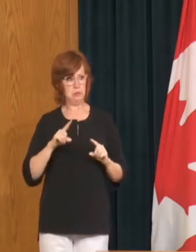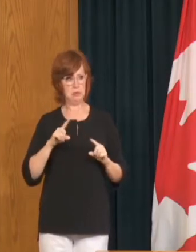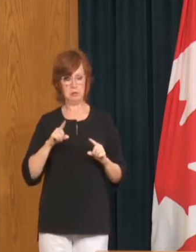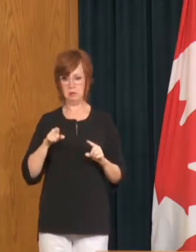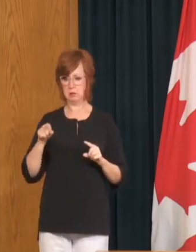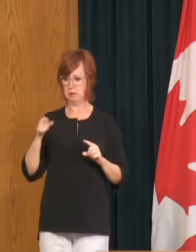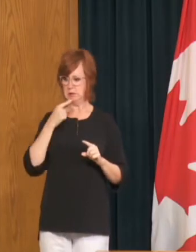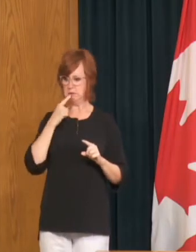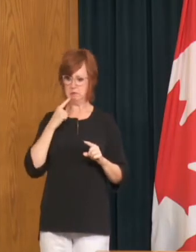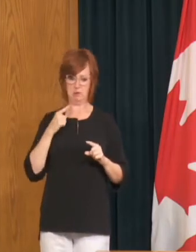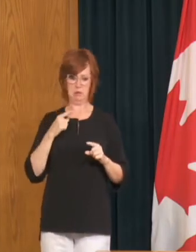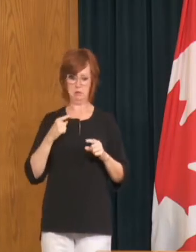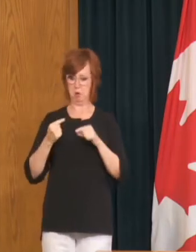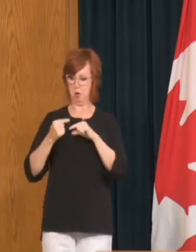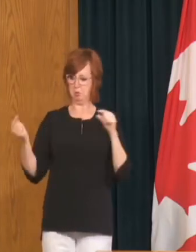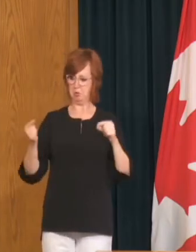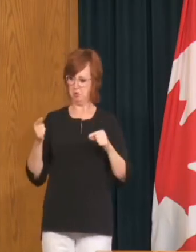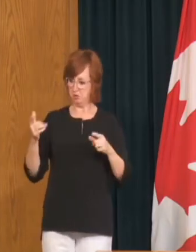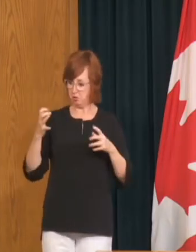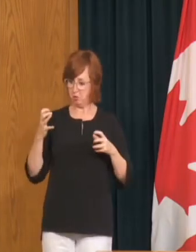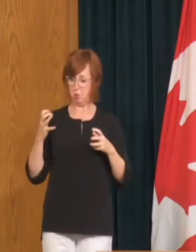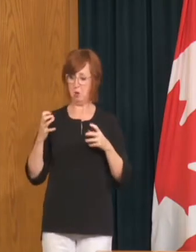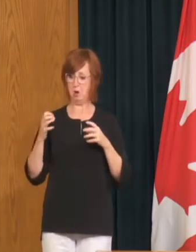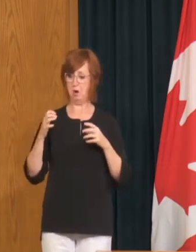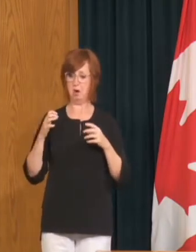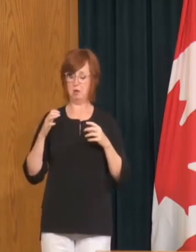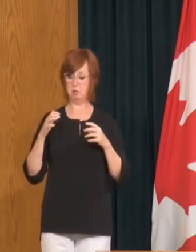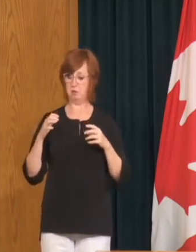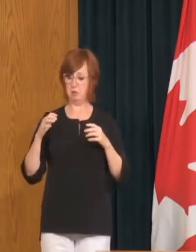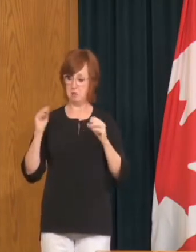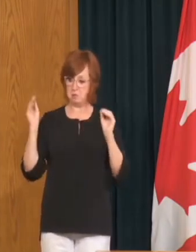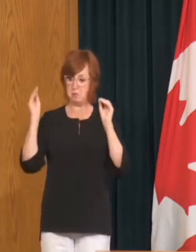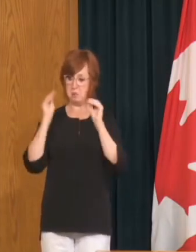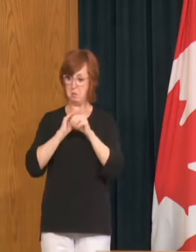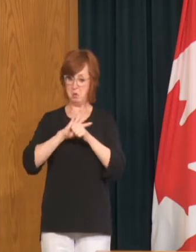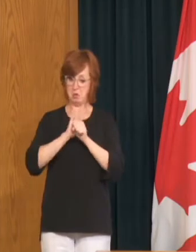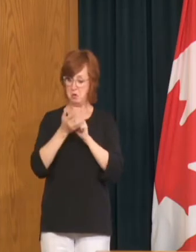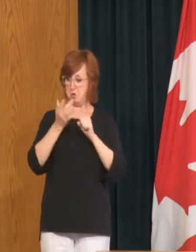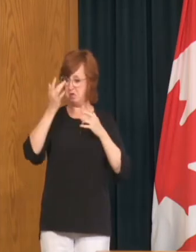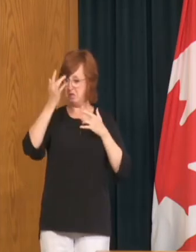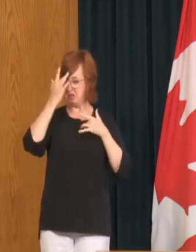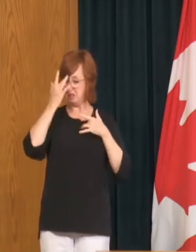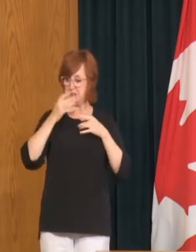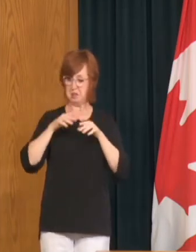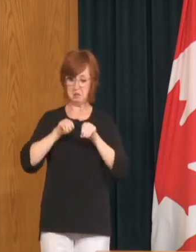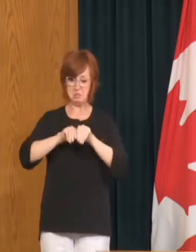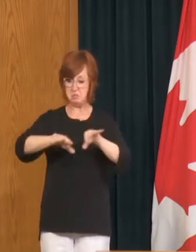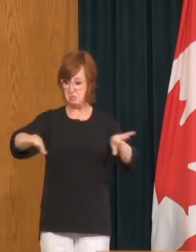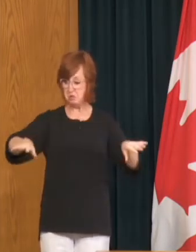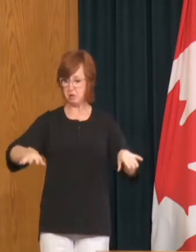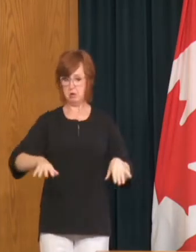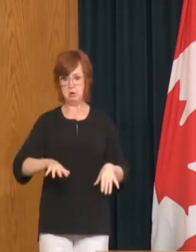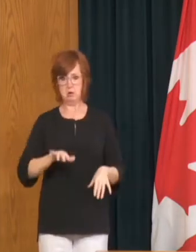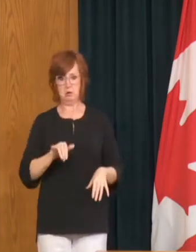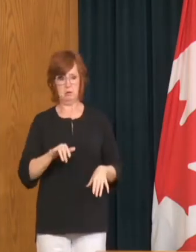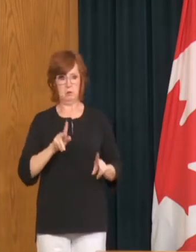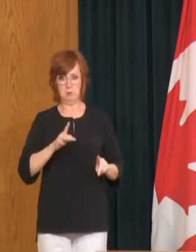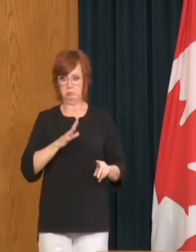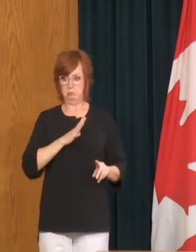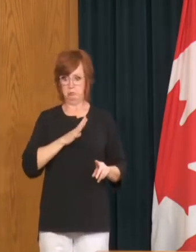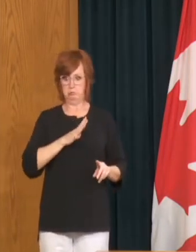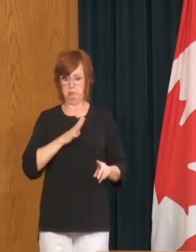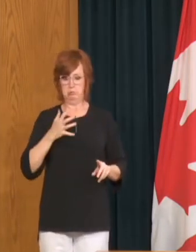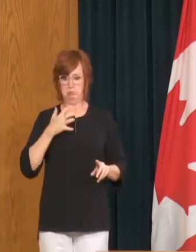cases. Do you think you have a responsibility or a role, either going forward in the summer or after the election, to